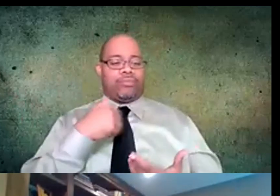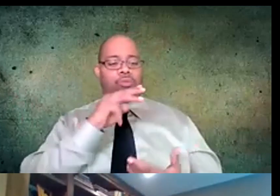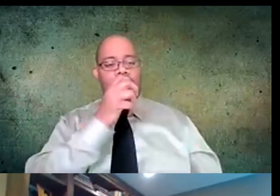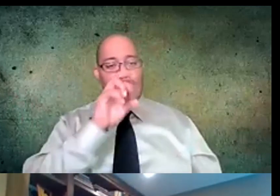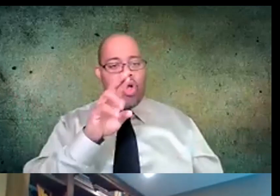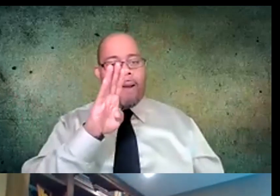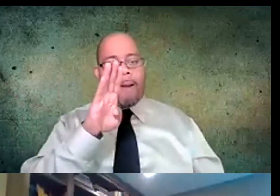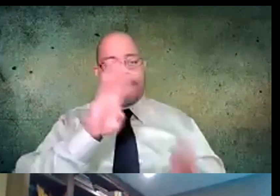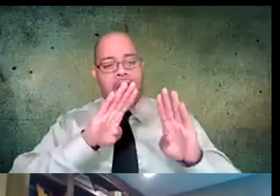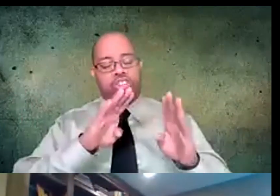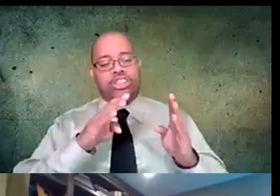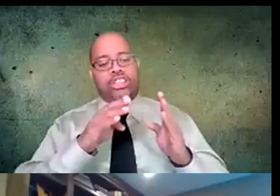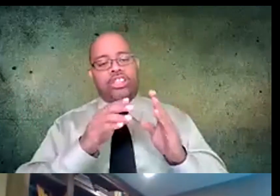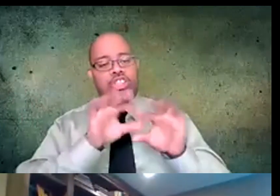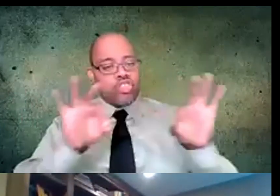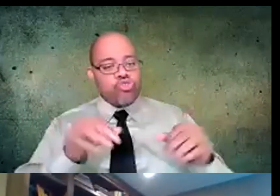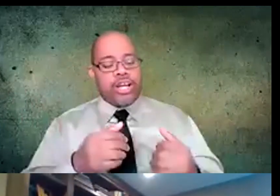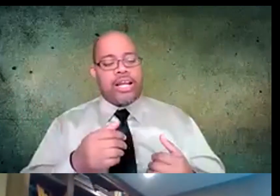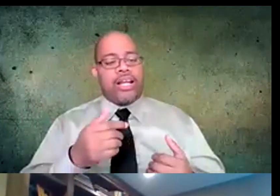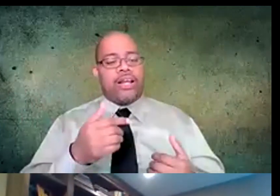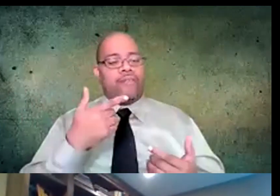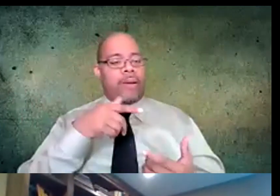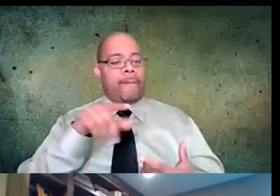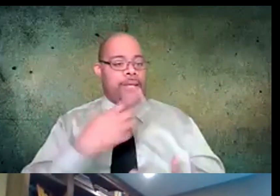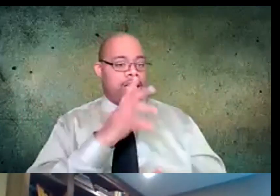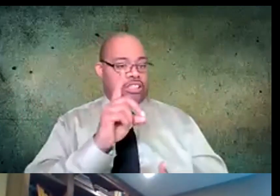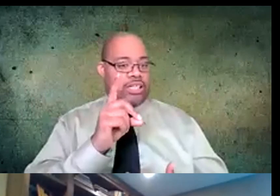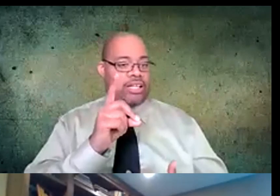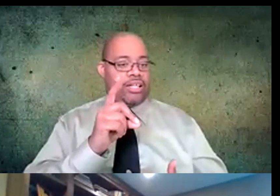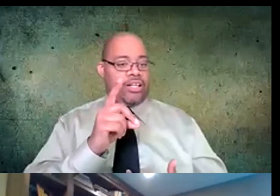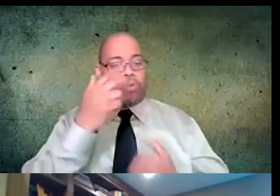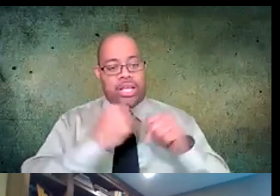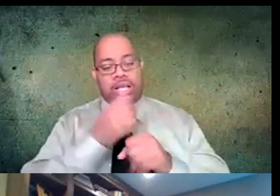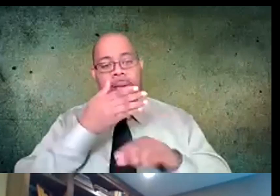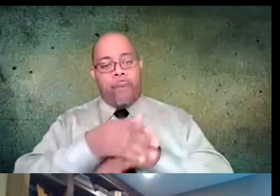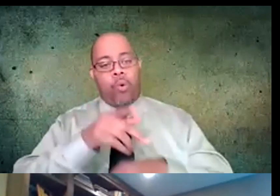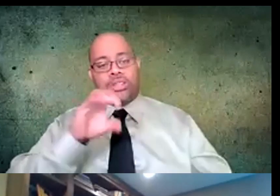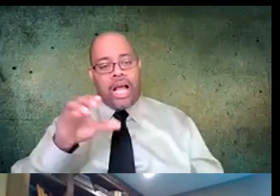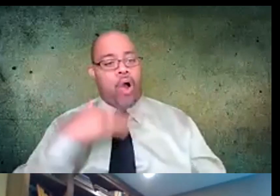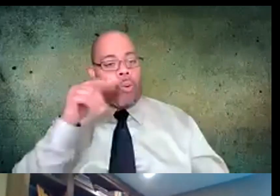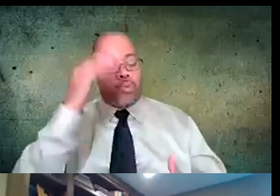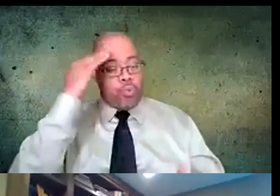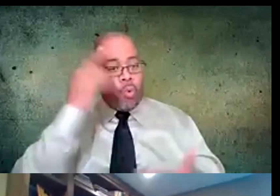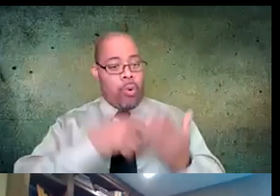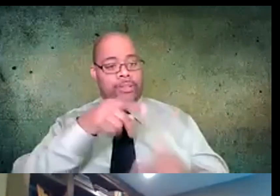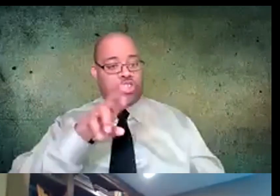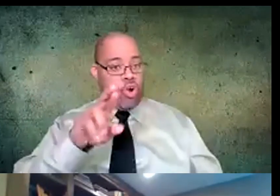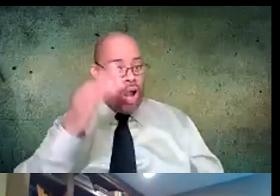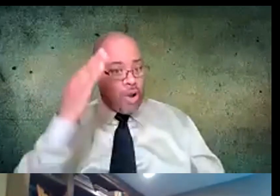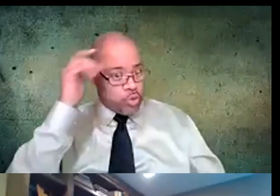biology degree, let's say, you know, for PhD, you know, 5 years PhD, 3 years postdoc, I certainly hope you know what PCR is,